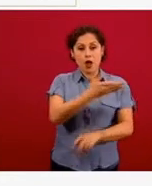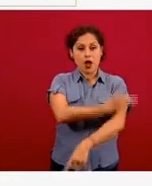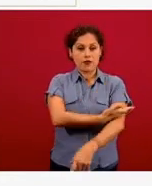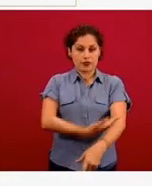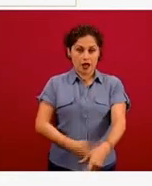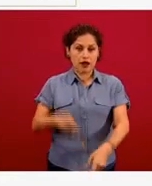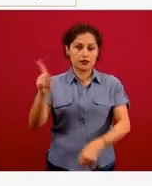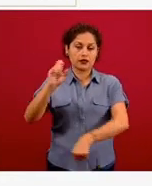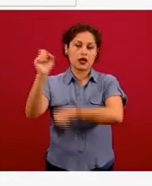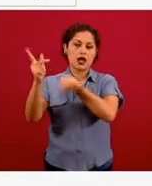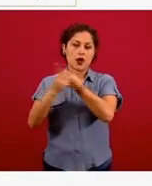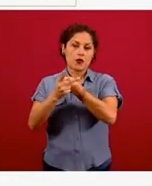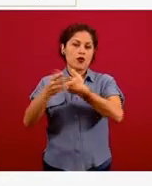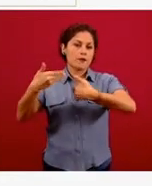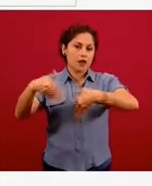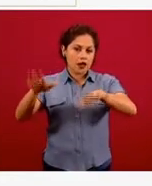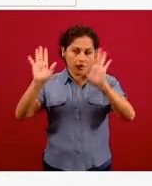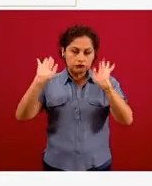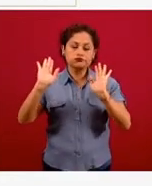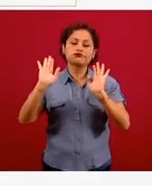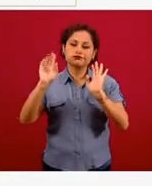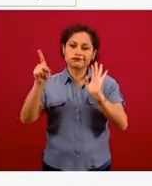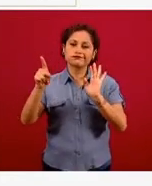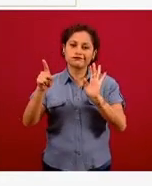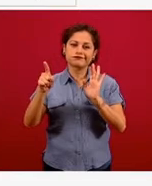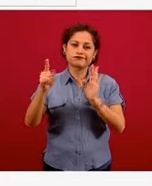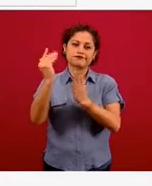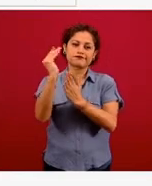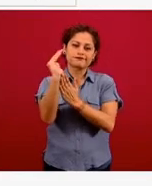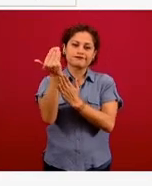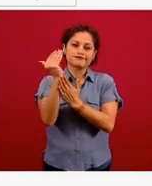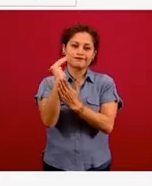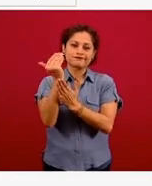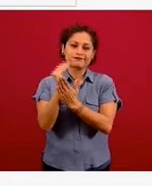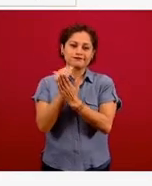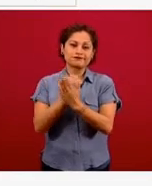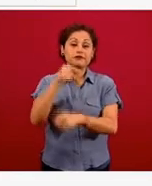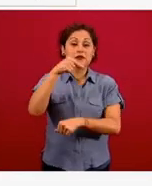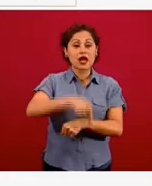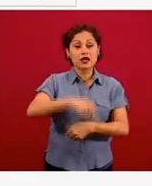between Entonces a month Europa and ya a va month and a half, en as compared decrecimiento to de su Europe. epidemia, So mientras